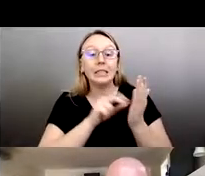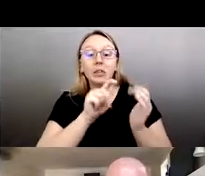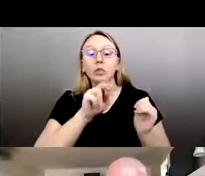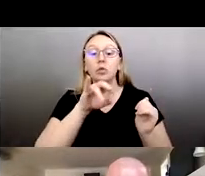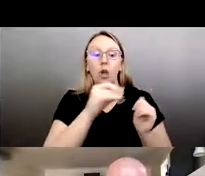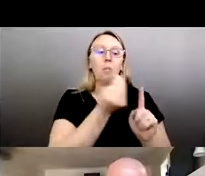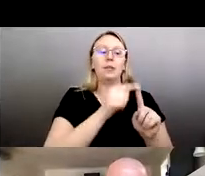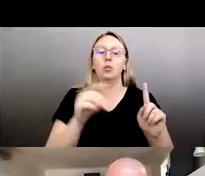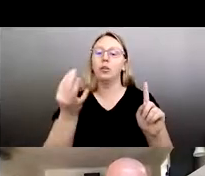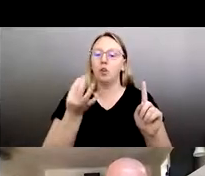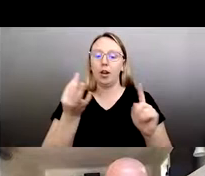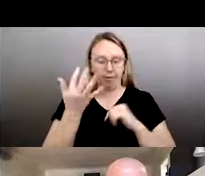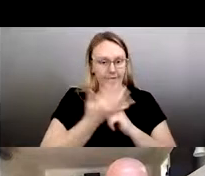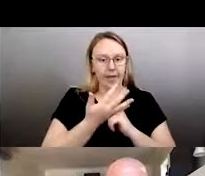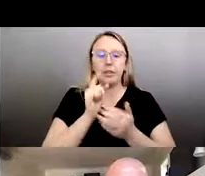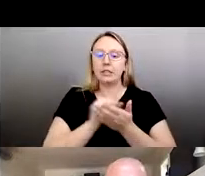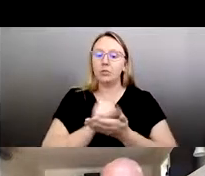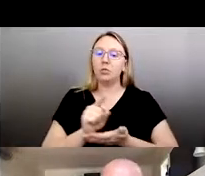job. But